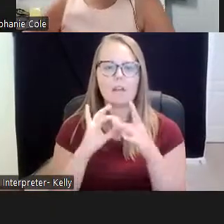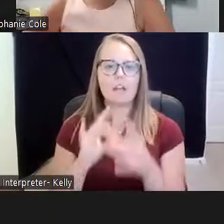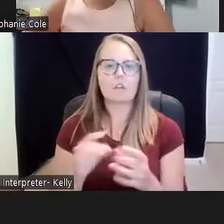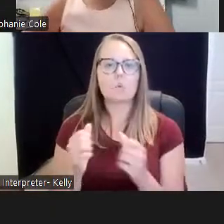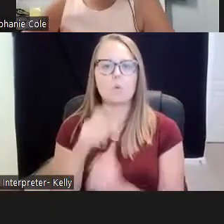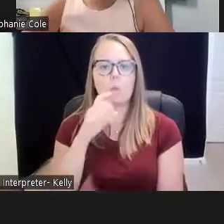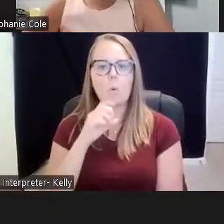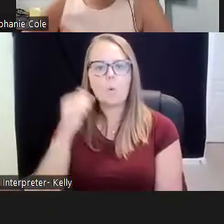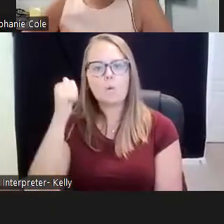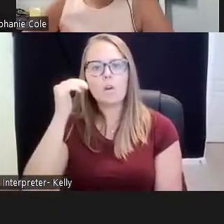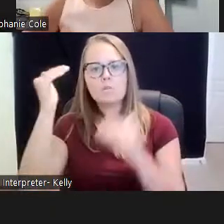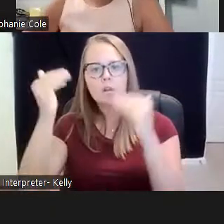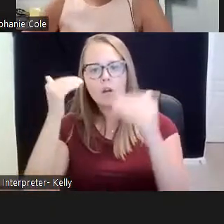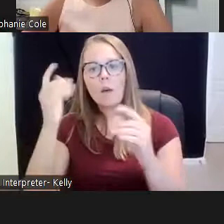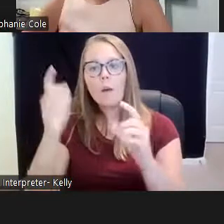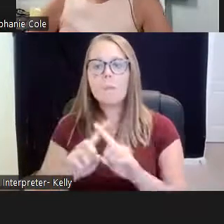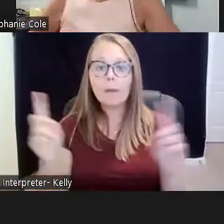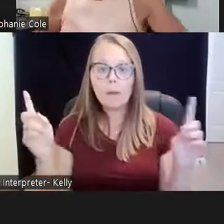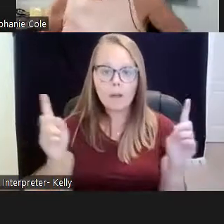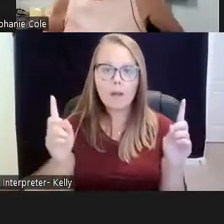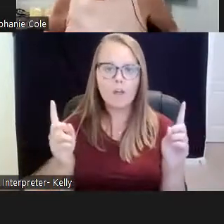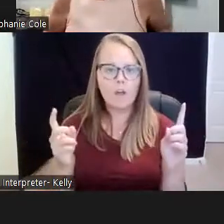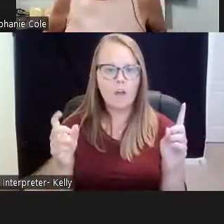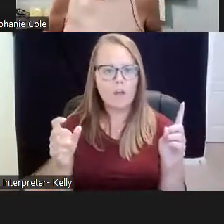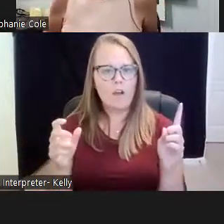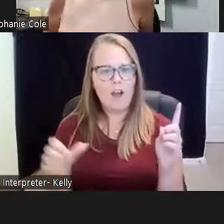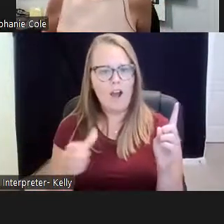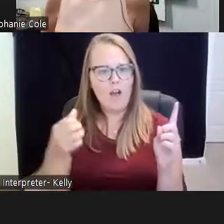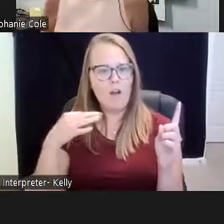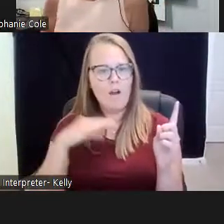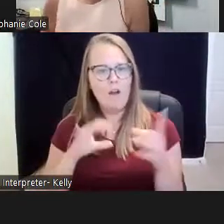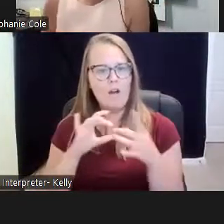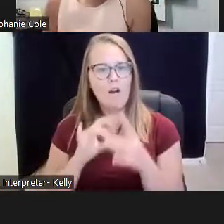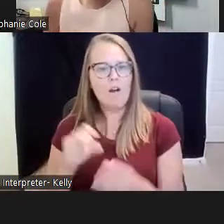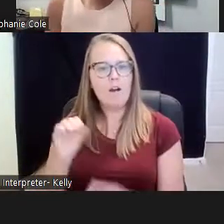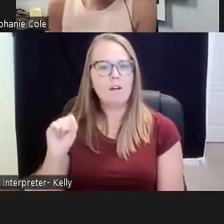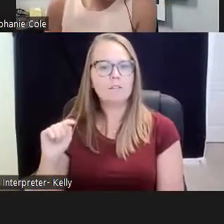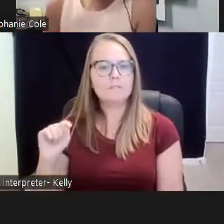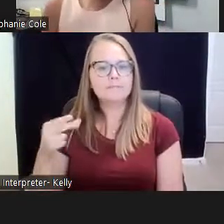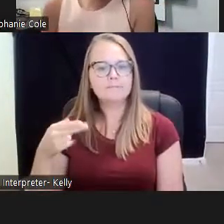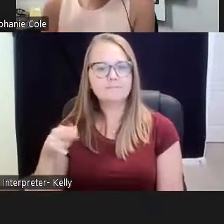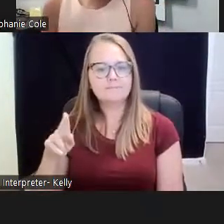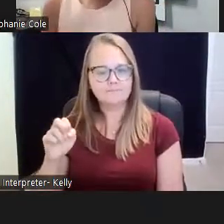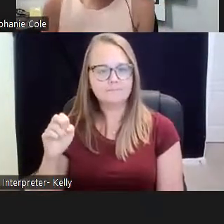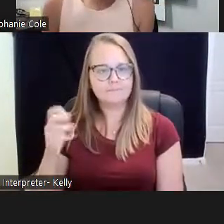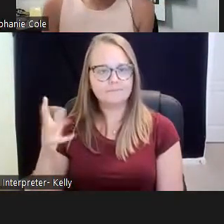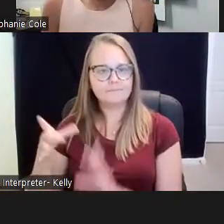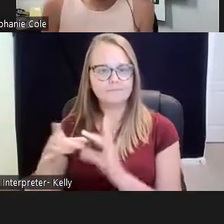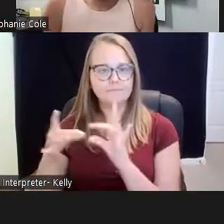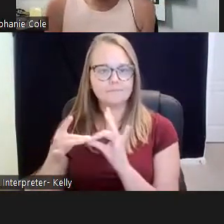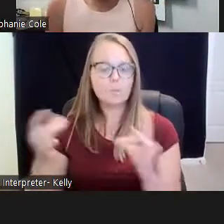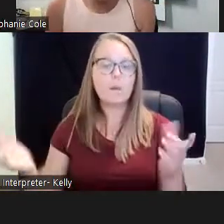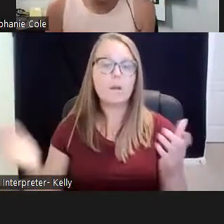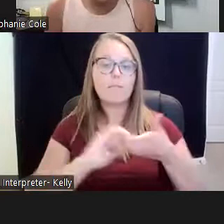adult. But there's a side benefit that relates to what Stephanie was saying is that we